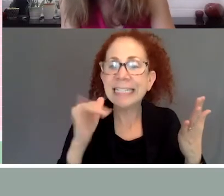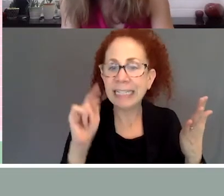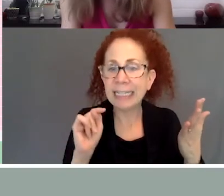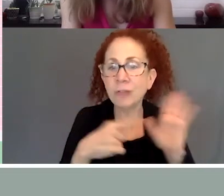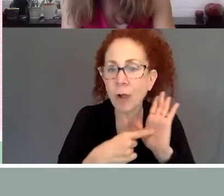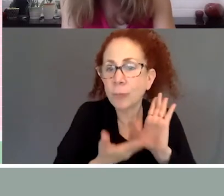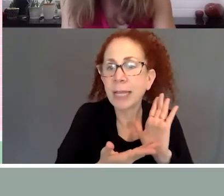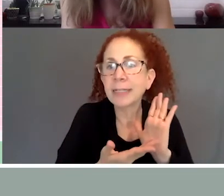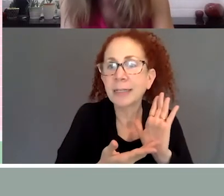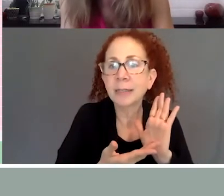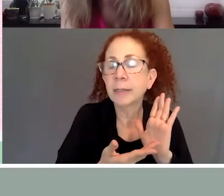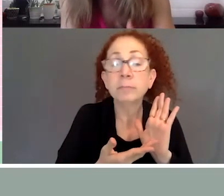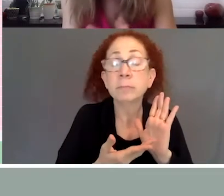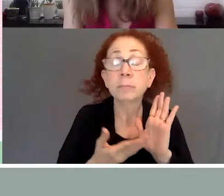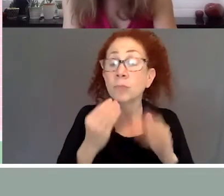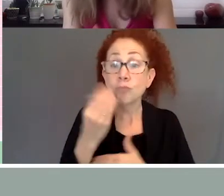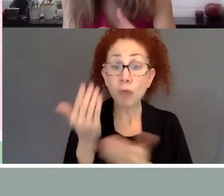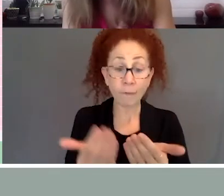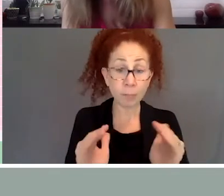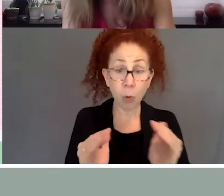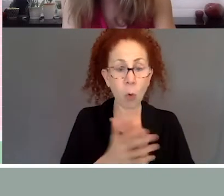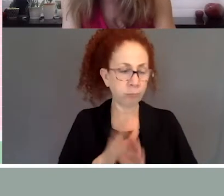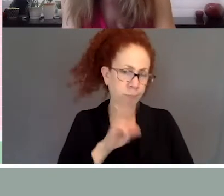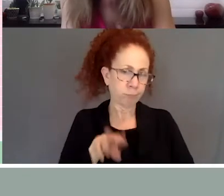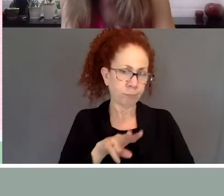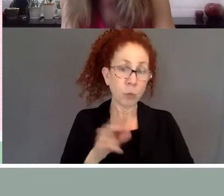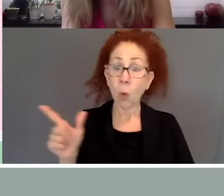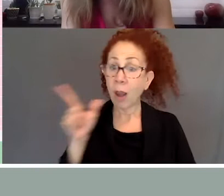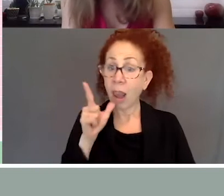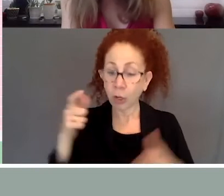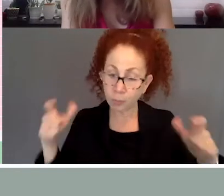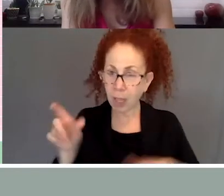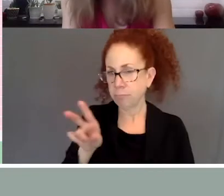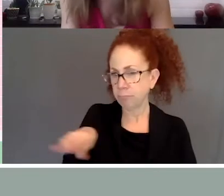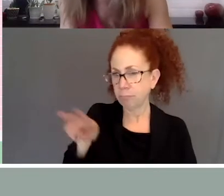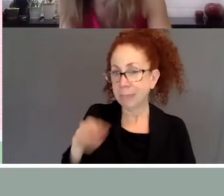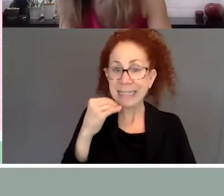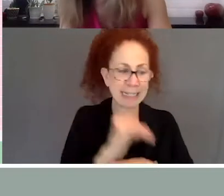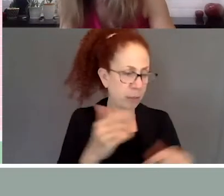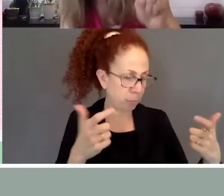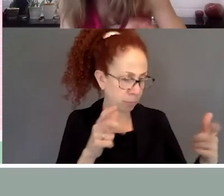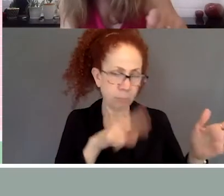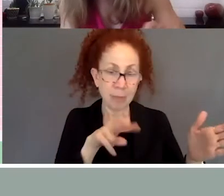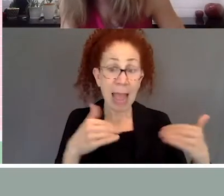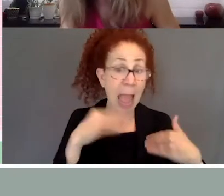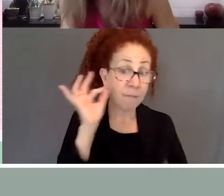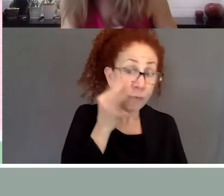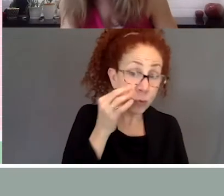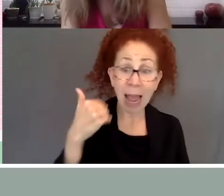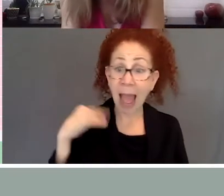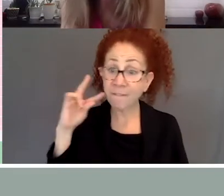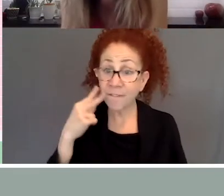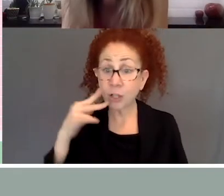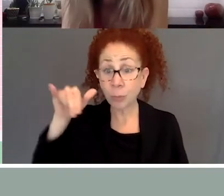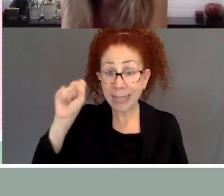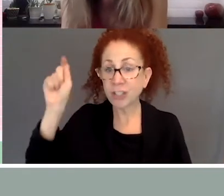represented. So you can look at your breakfast bowl. You can look at your lunch plate, your dinner plate. Do I have a fruit? Do I have a vegetable? Check, check, check.